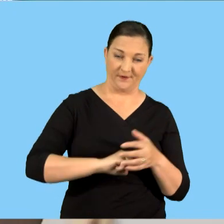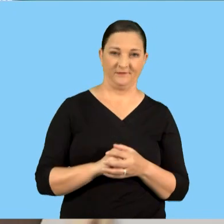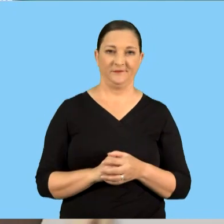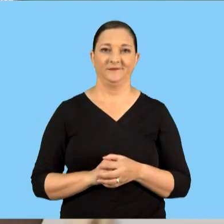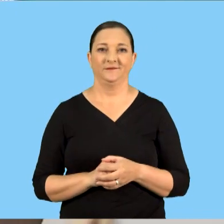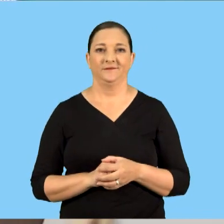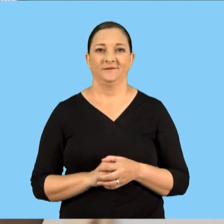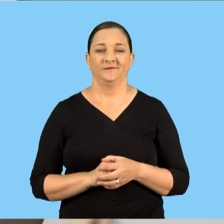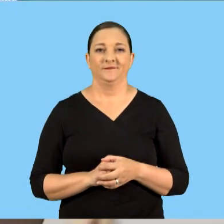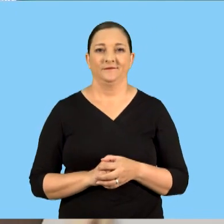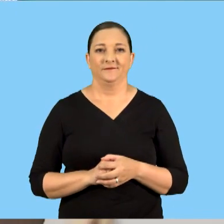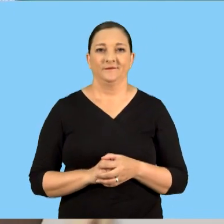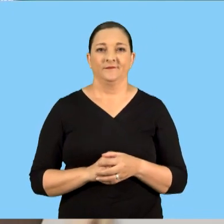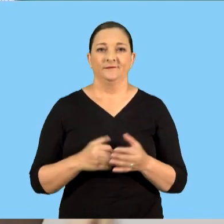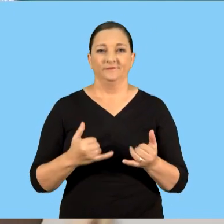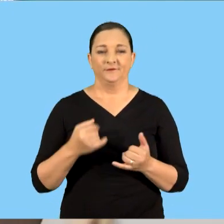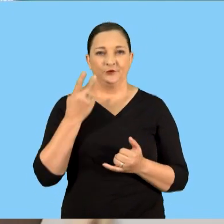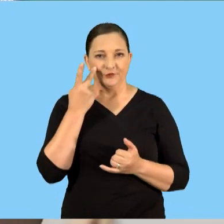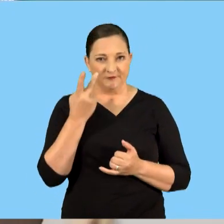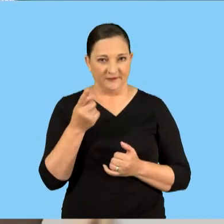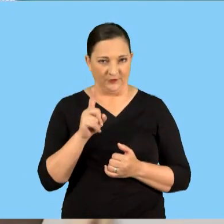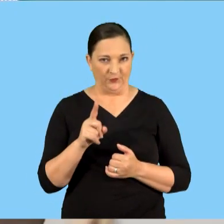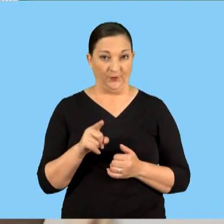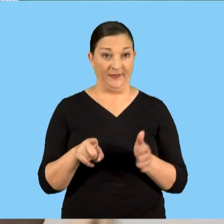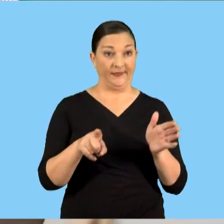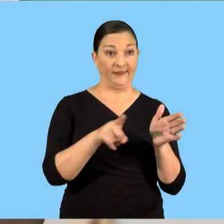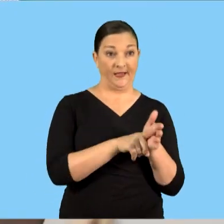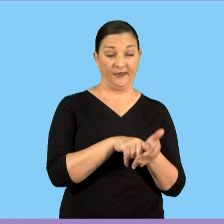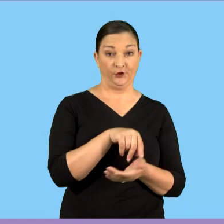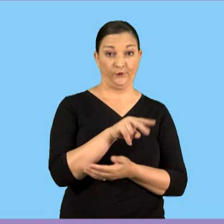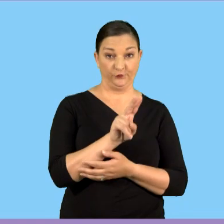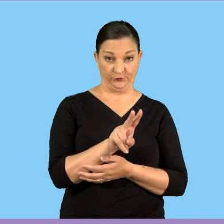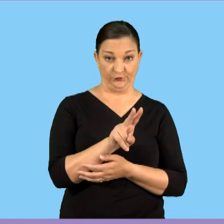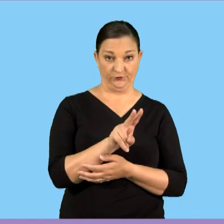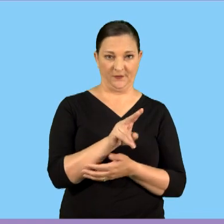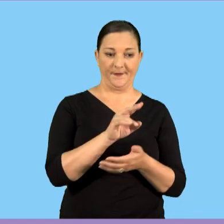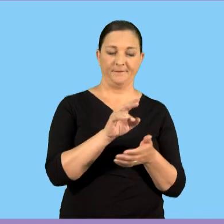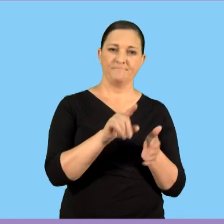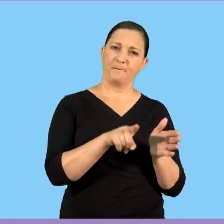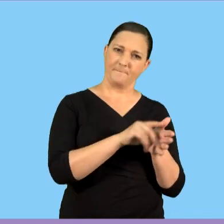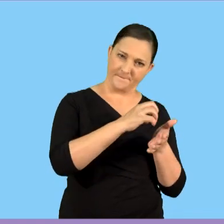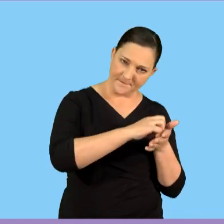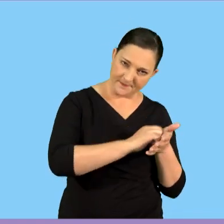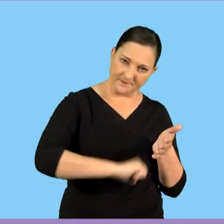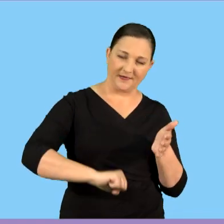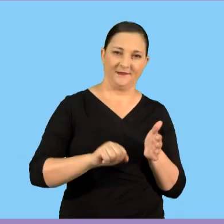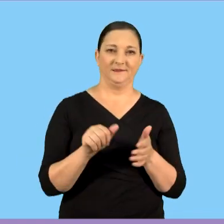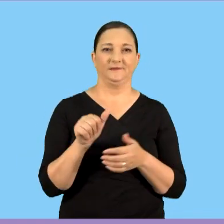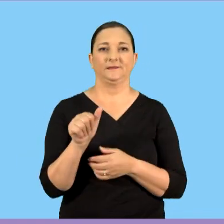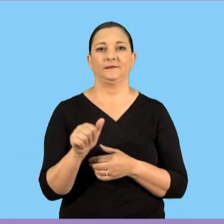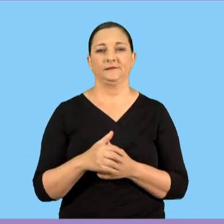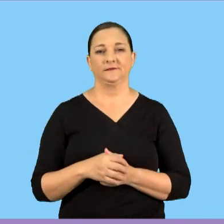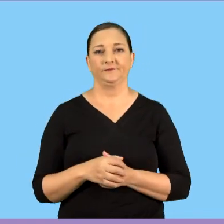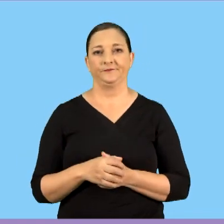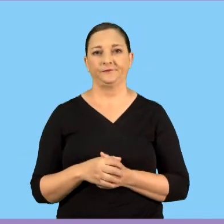use what you've learned about adding and subtracting integers. So now I have a negative 2 minus 6. Now